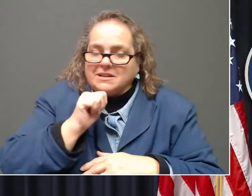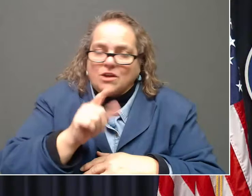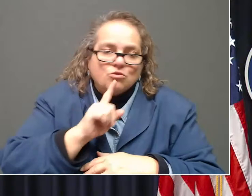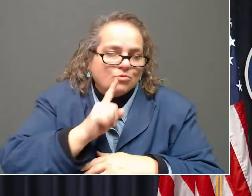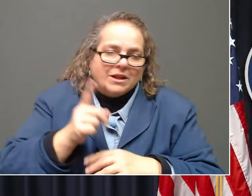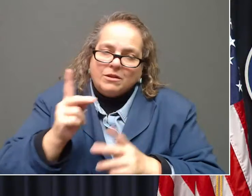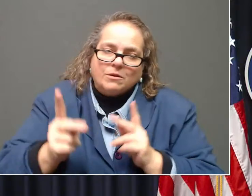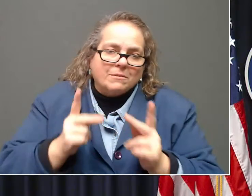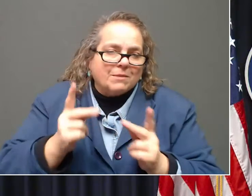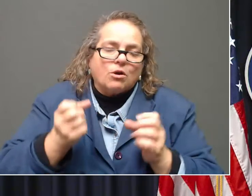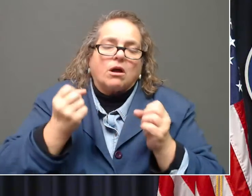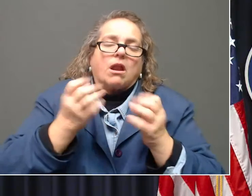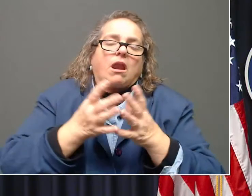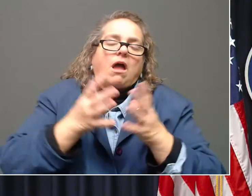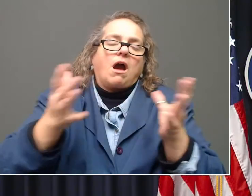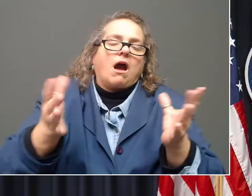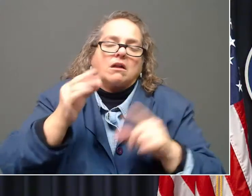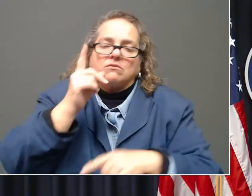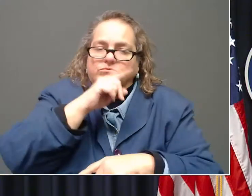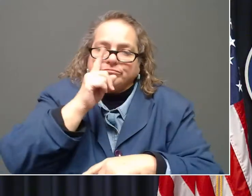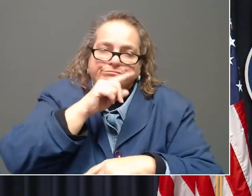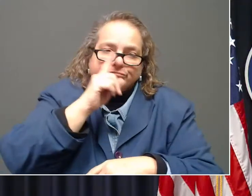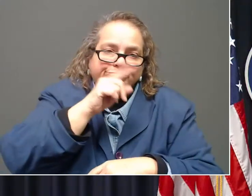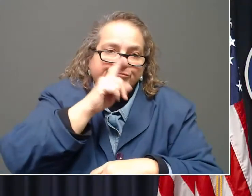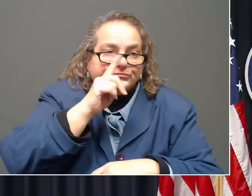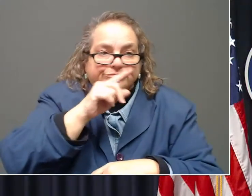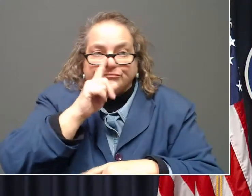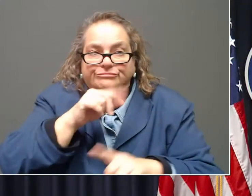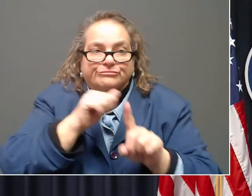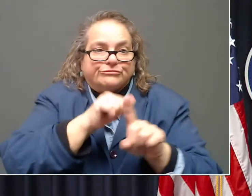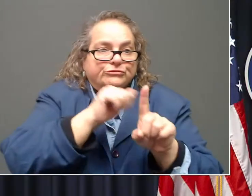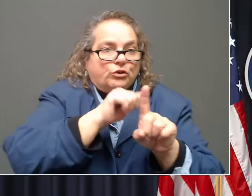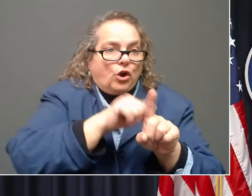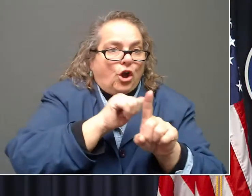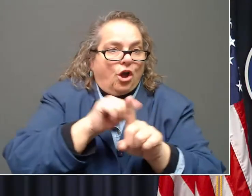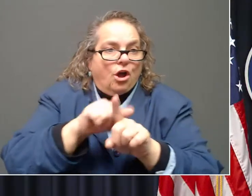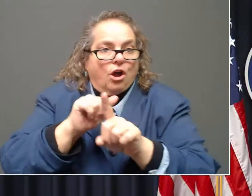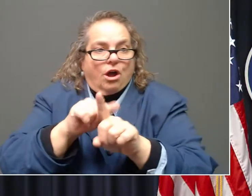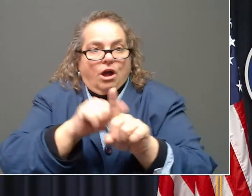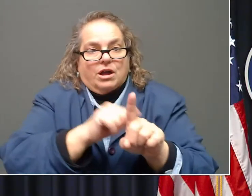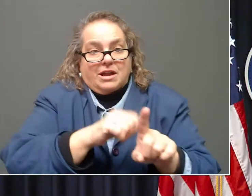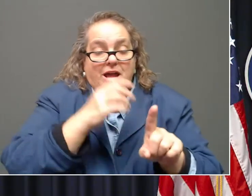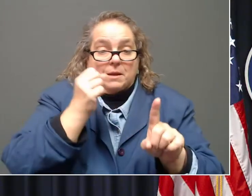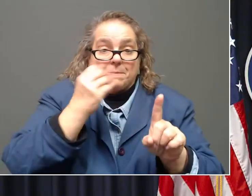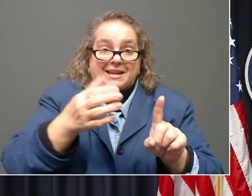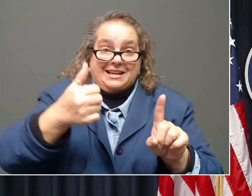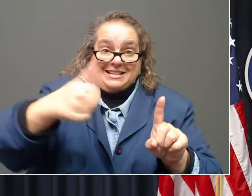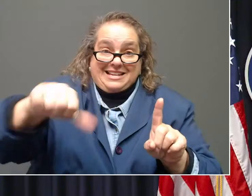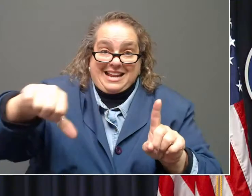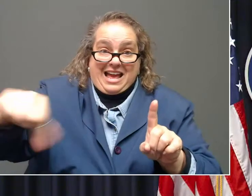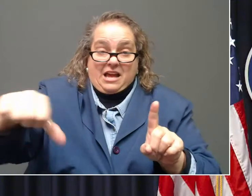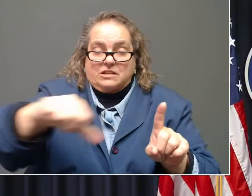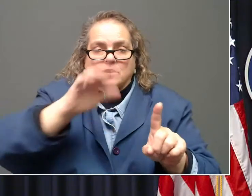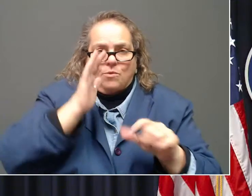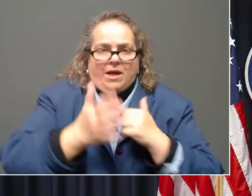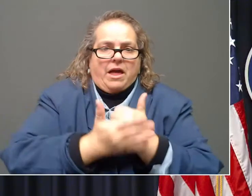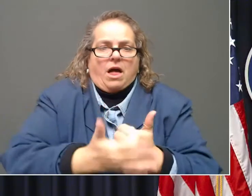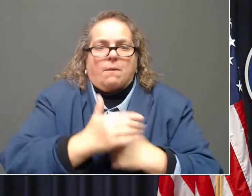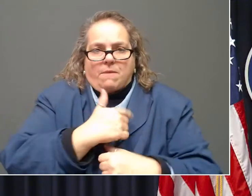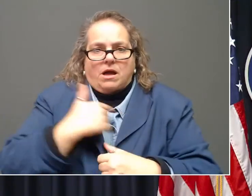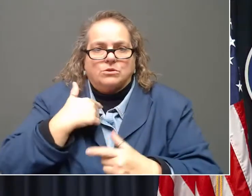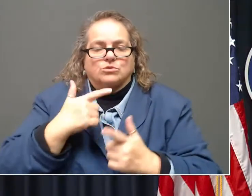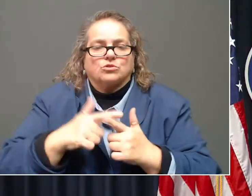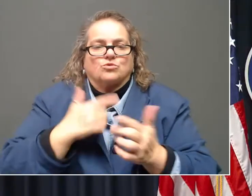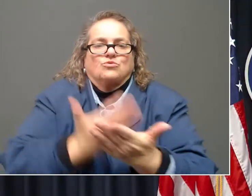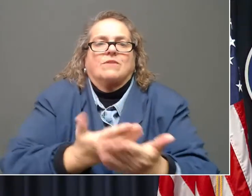a fraudster. So you definitely do need, if you get one of those letters, check into your own accounts and make